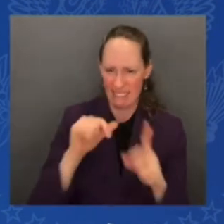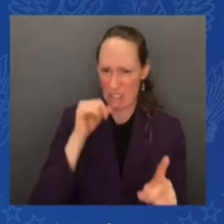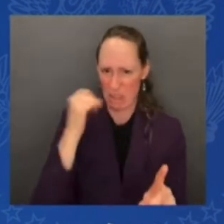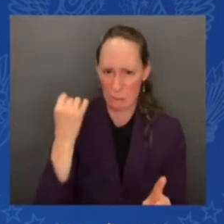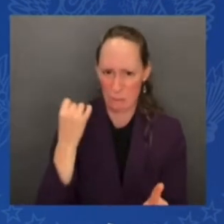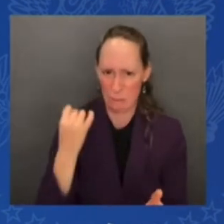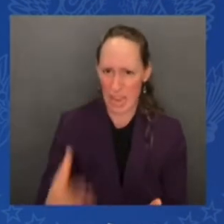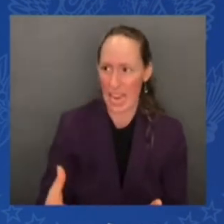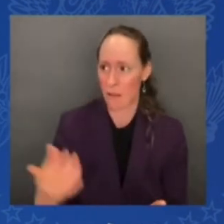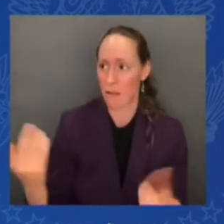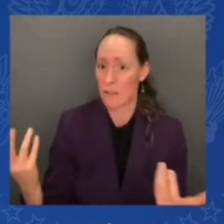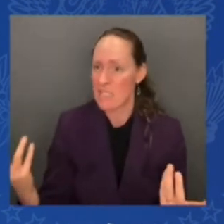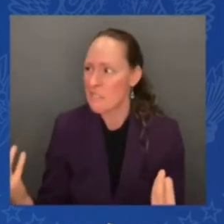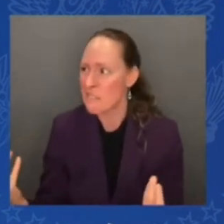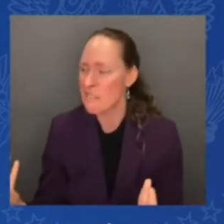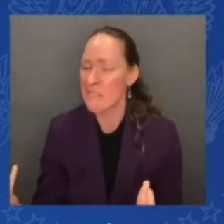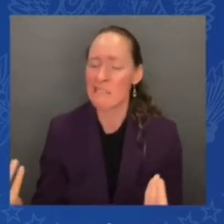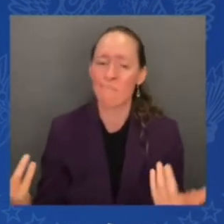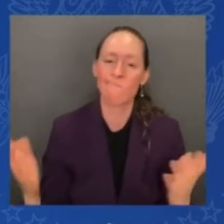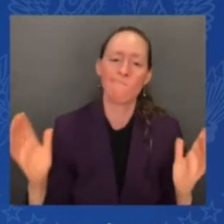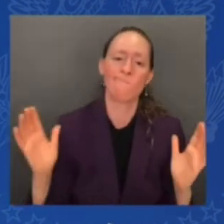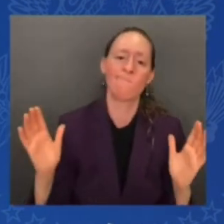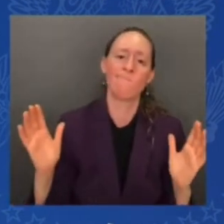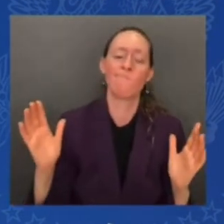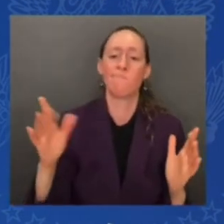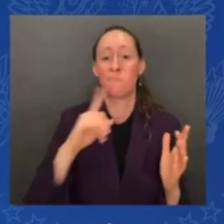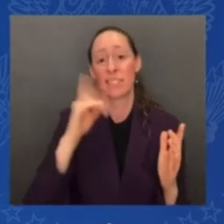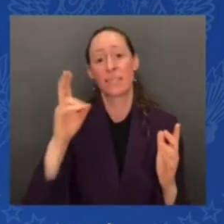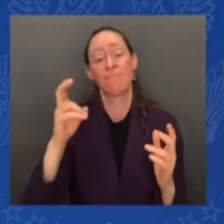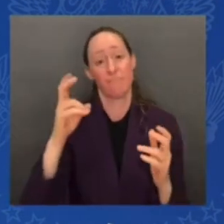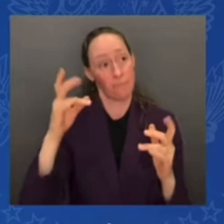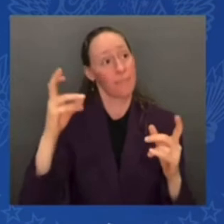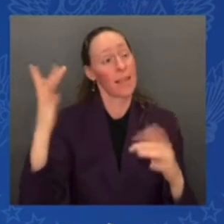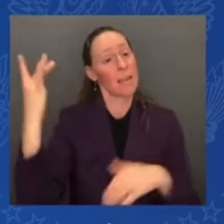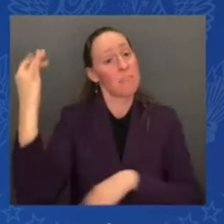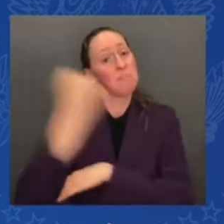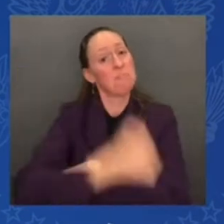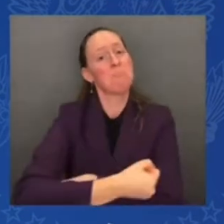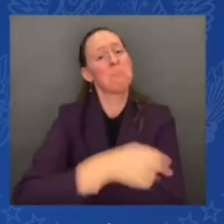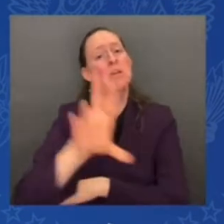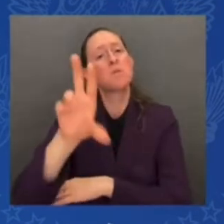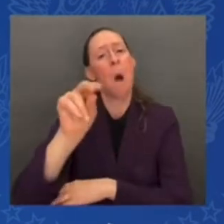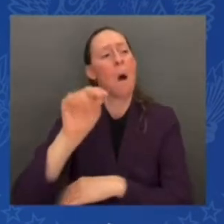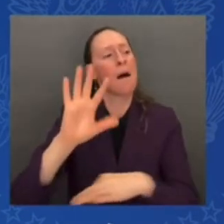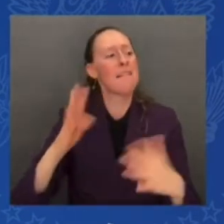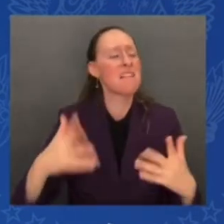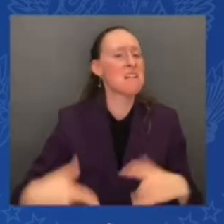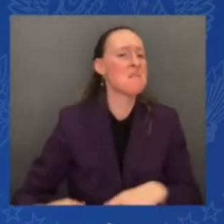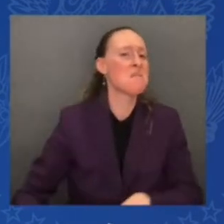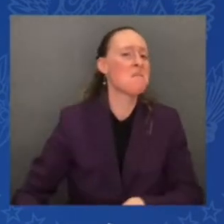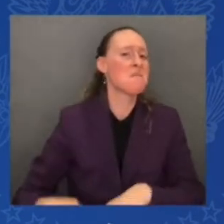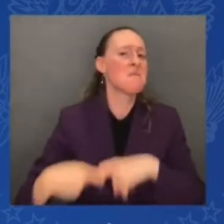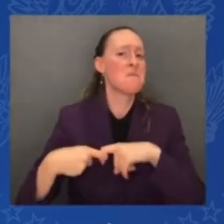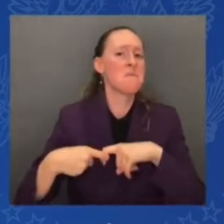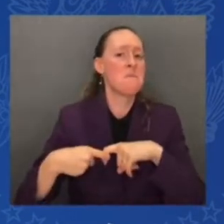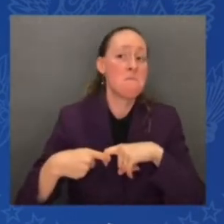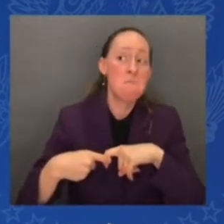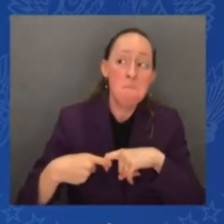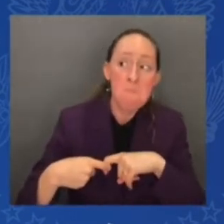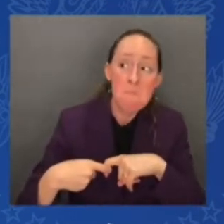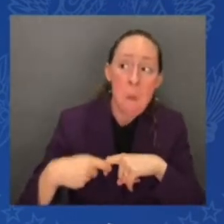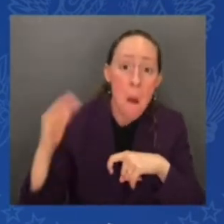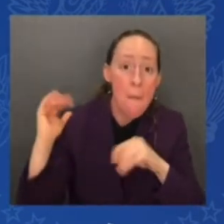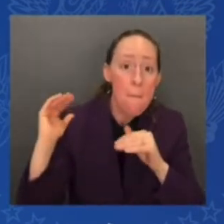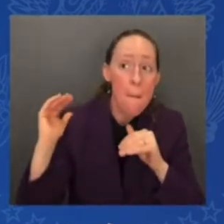Iowa for a while, but look, now we're reopening both these plants and rehiring workers. In